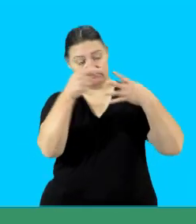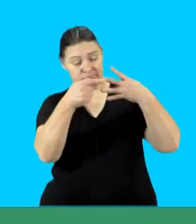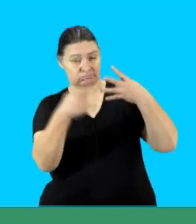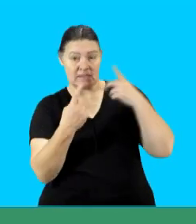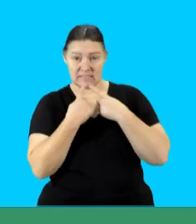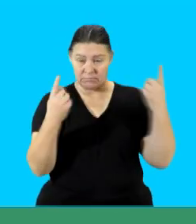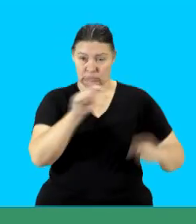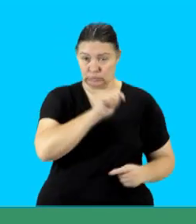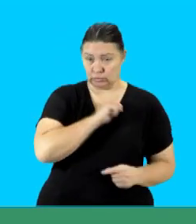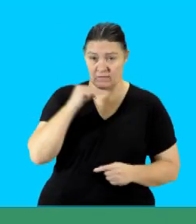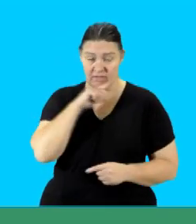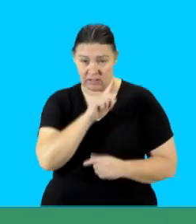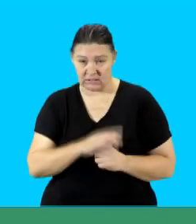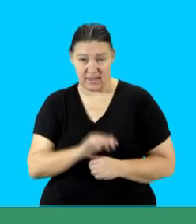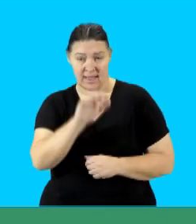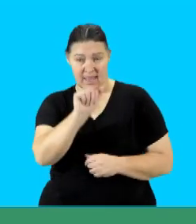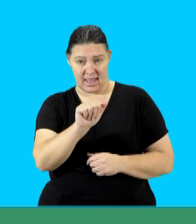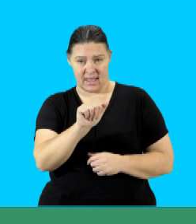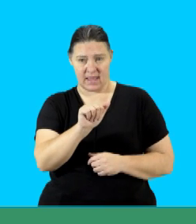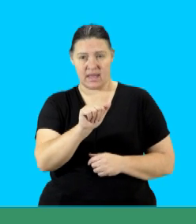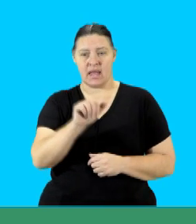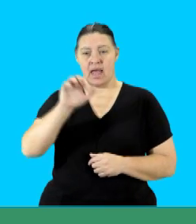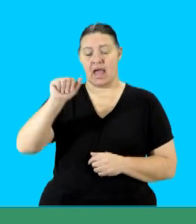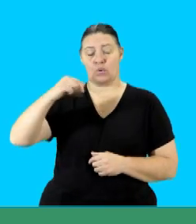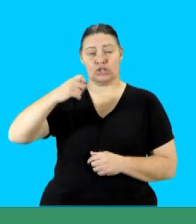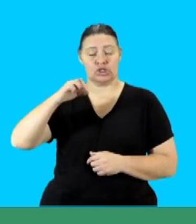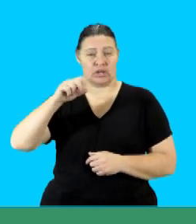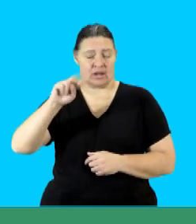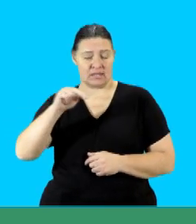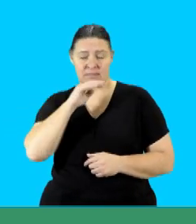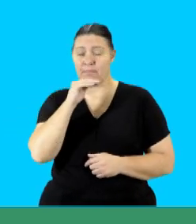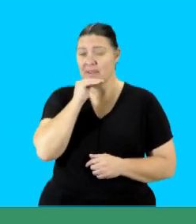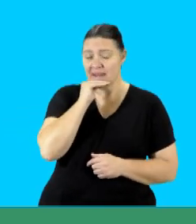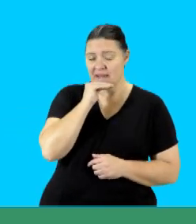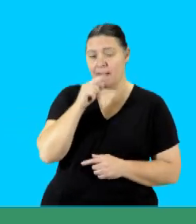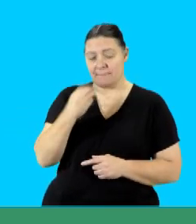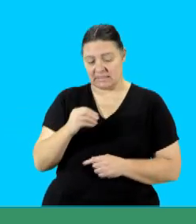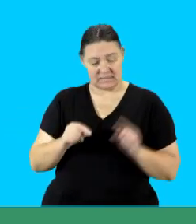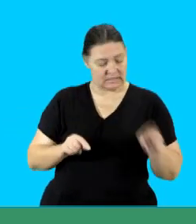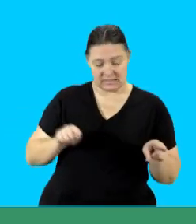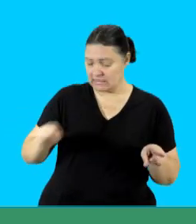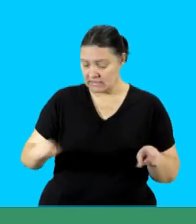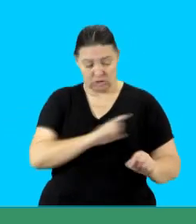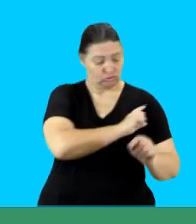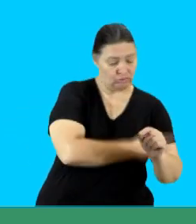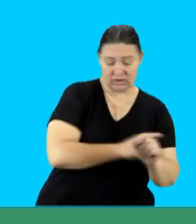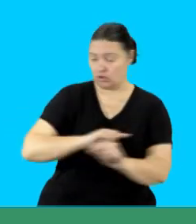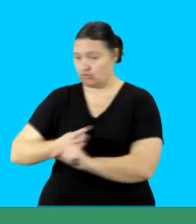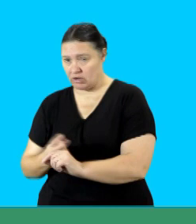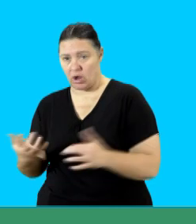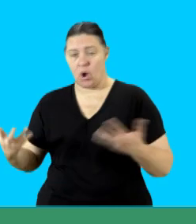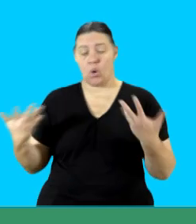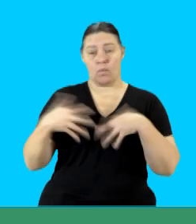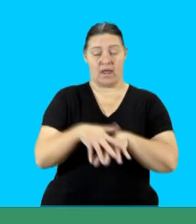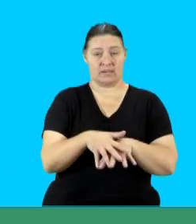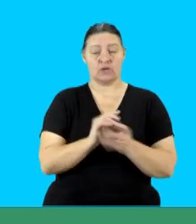State whether the following statements are true or false. A. Acquisitions enable businesses to combine their strengths